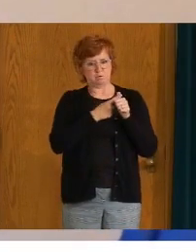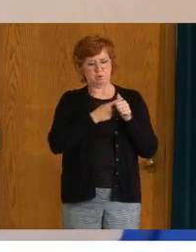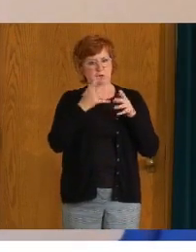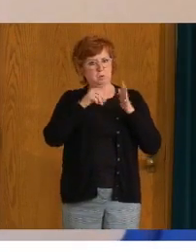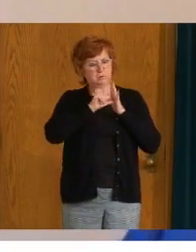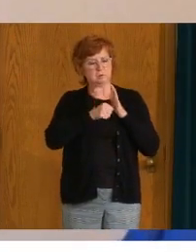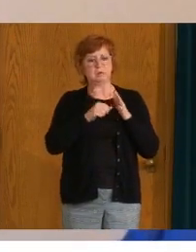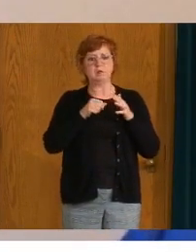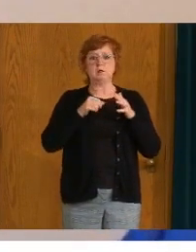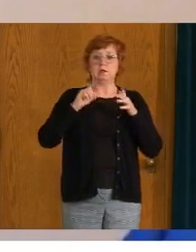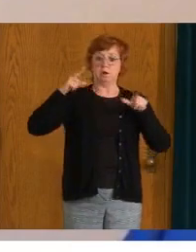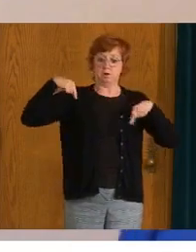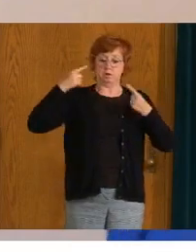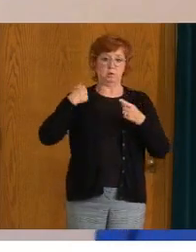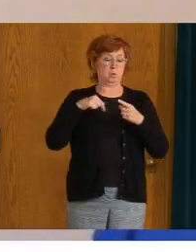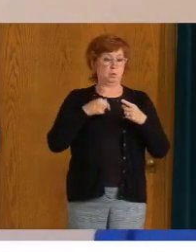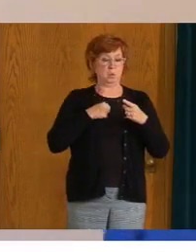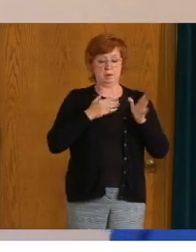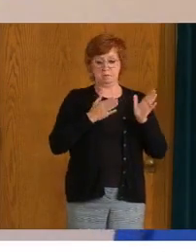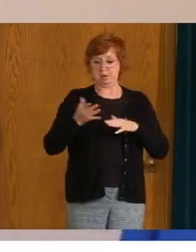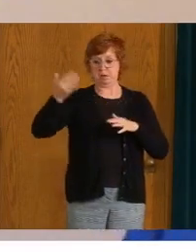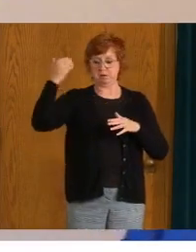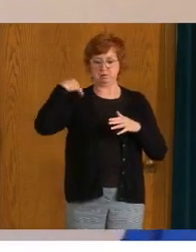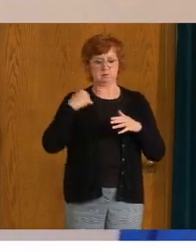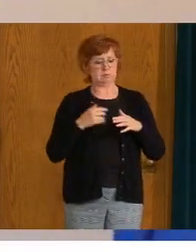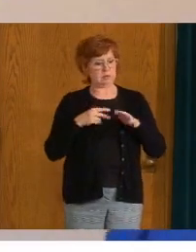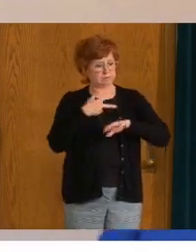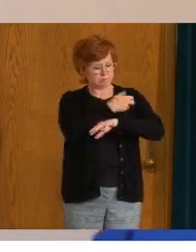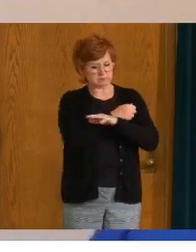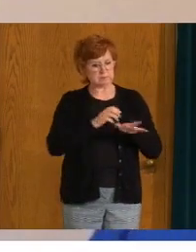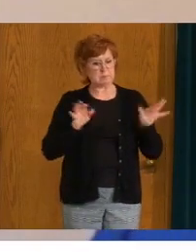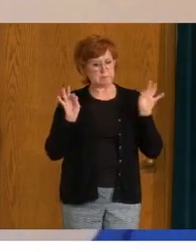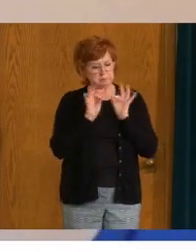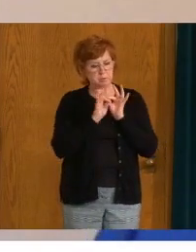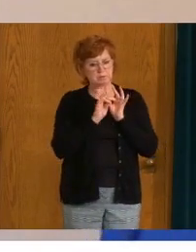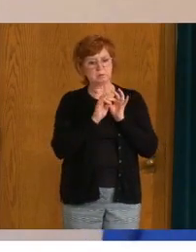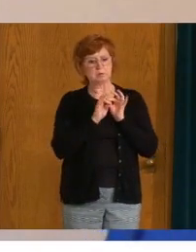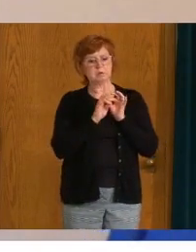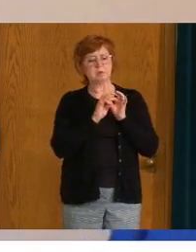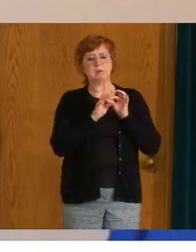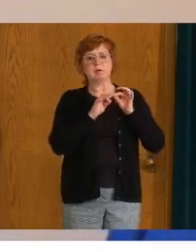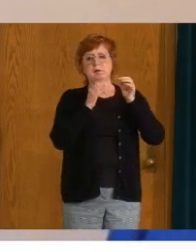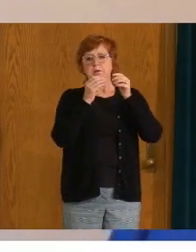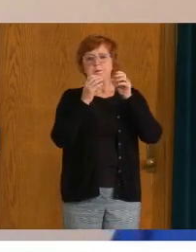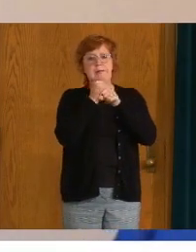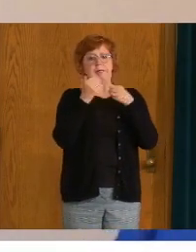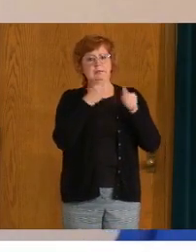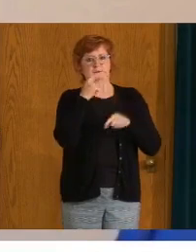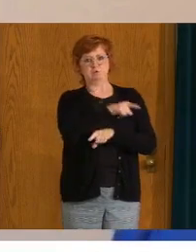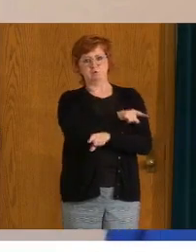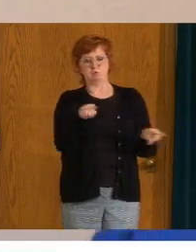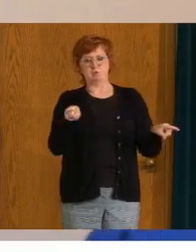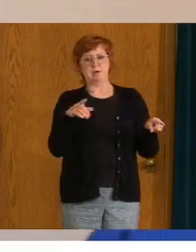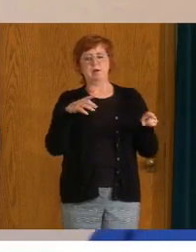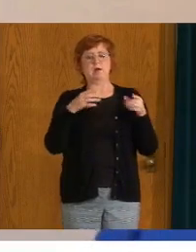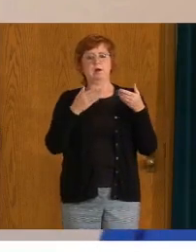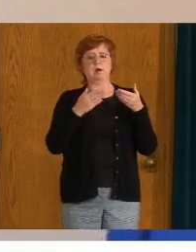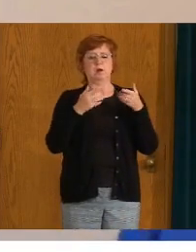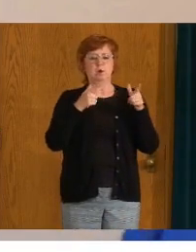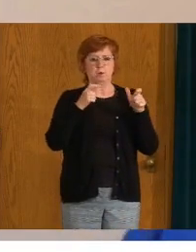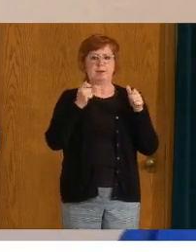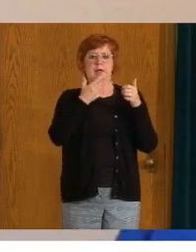convenient as possible and deliver it as quickly as possible so that we can all get back to normal. Dr. Shahab presented last week that